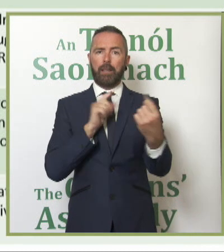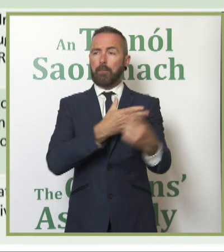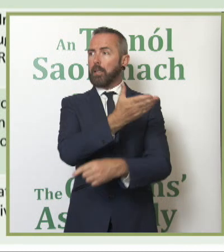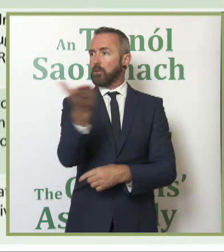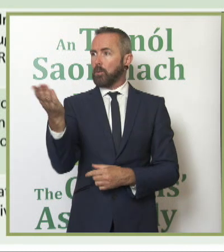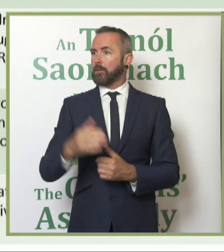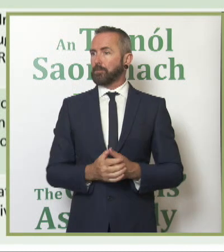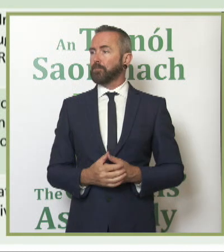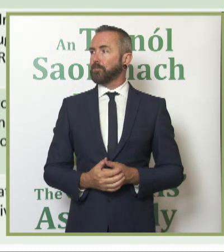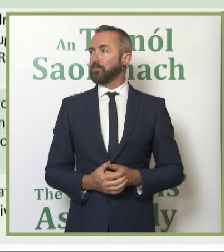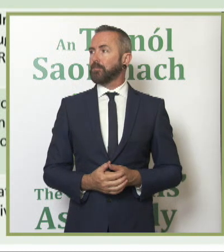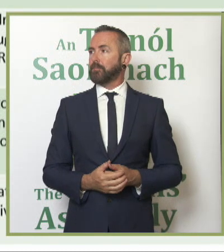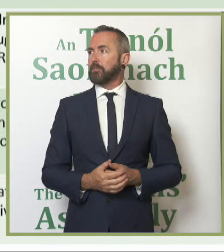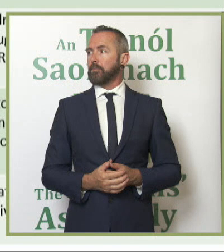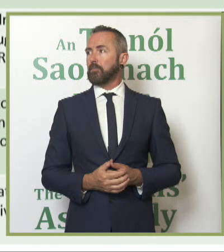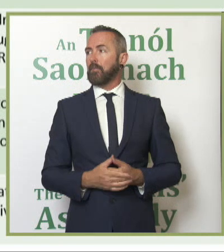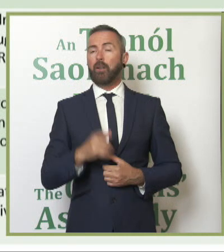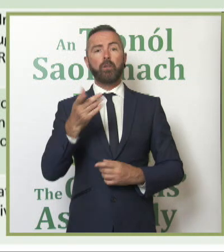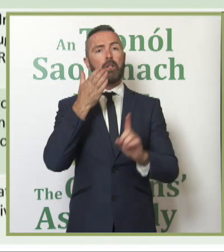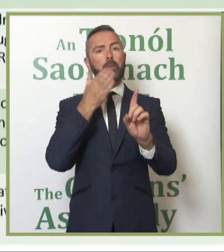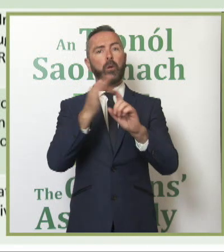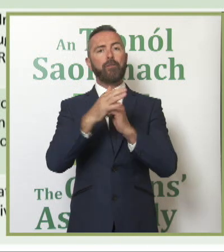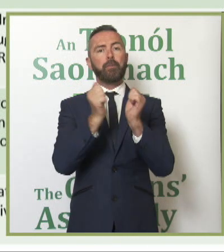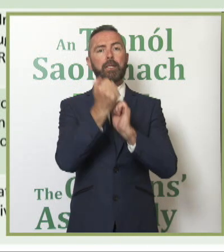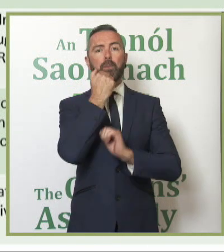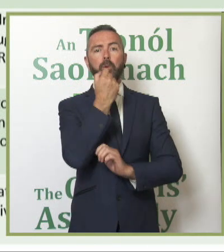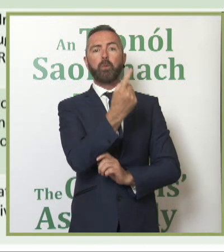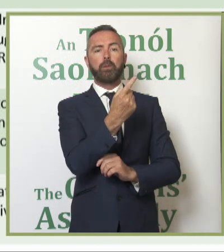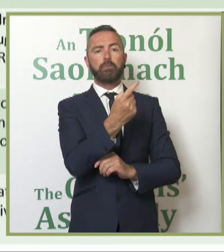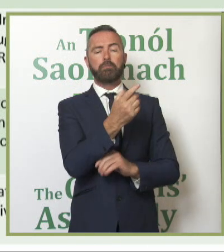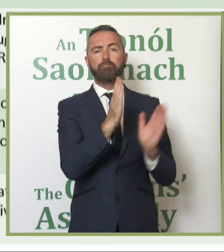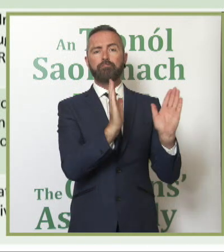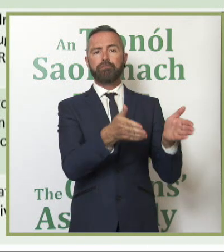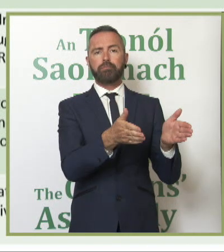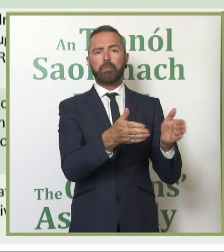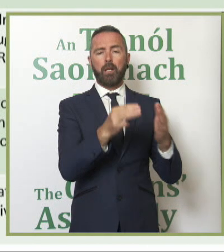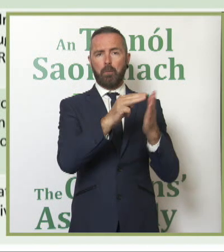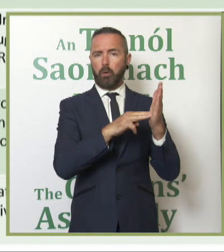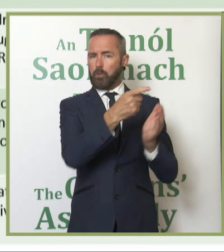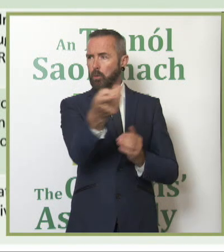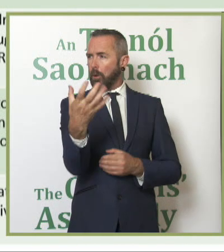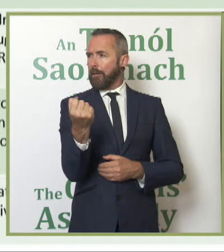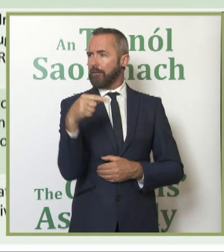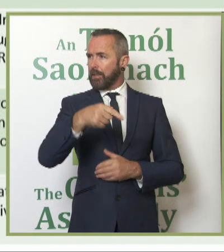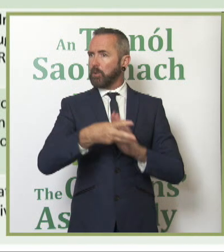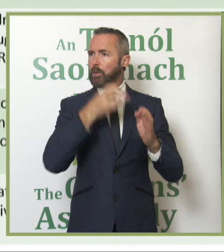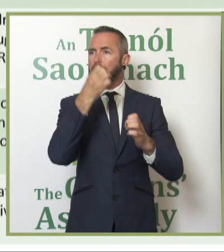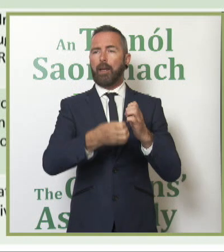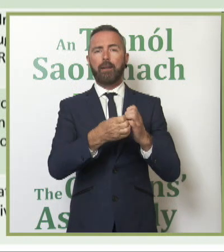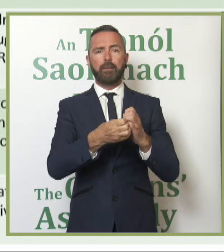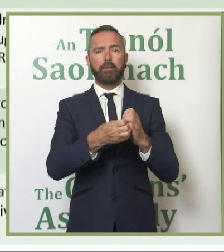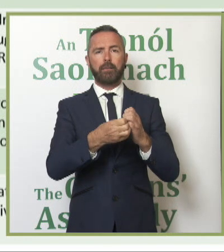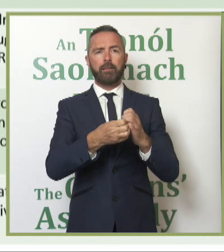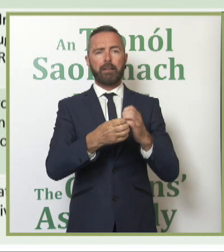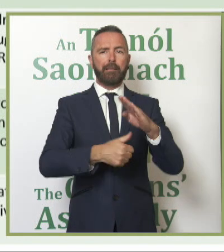you. So the thematic approach for meeting number 1 is the programme you have in front of you for this weekend, setting the